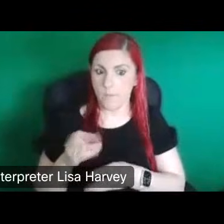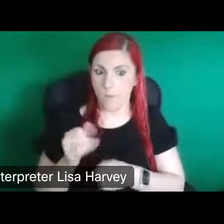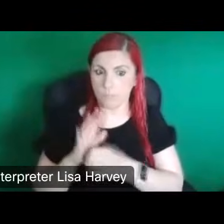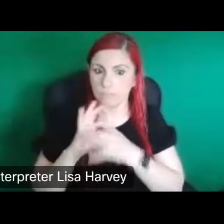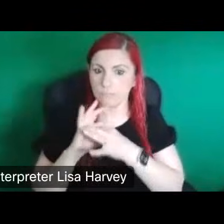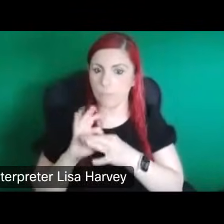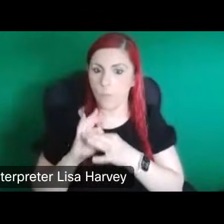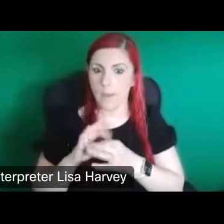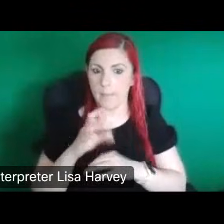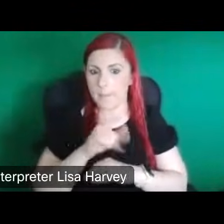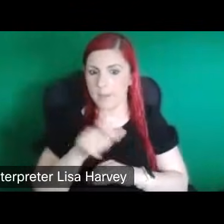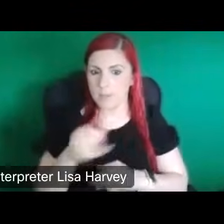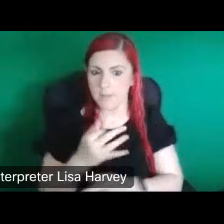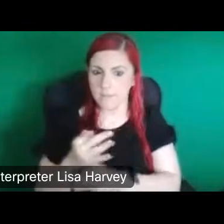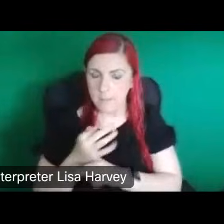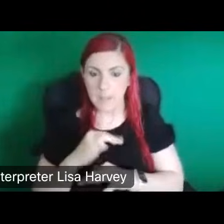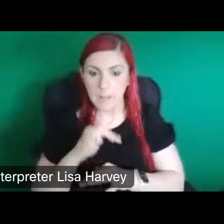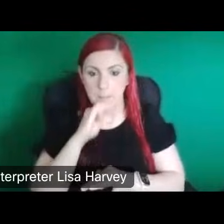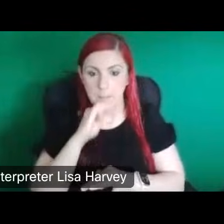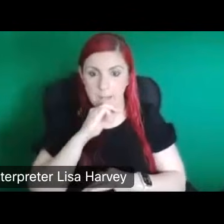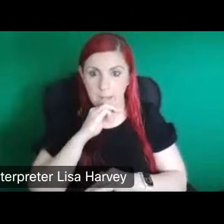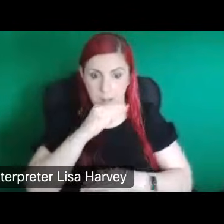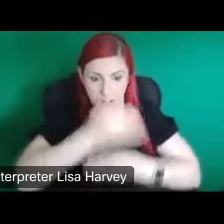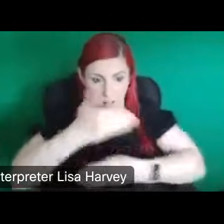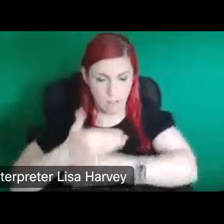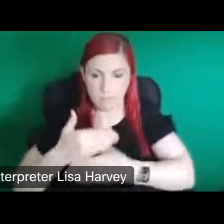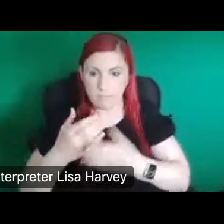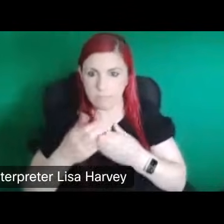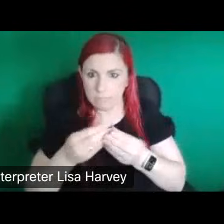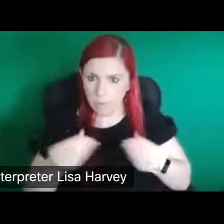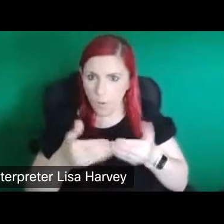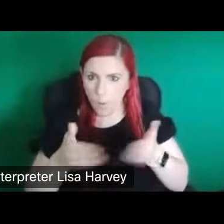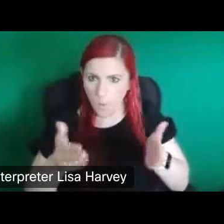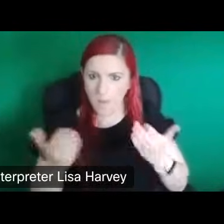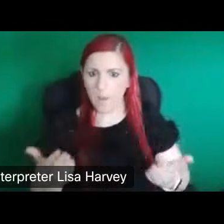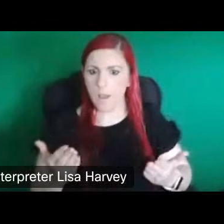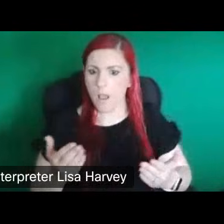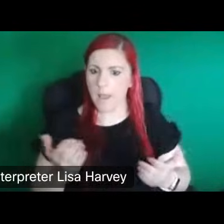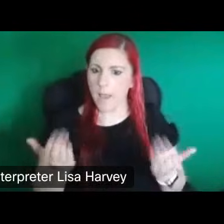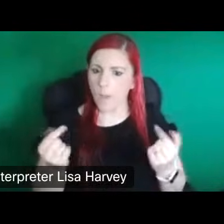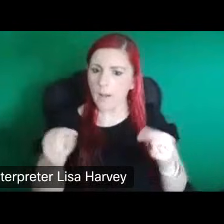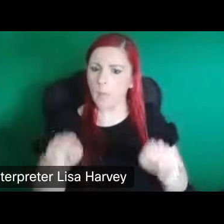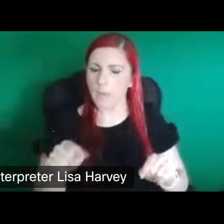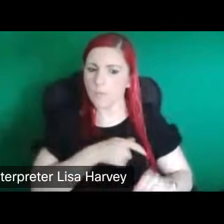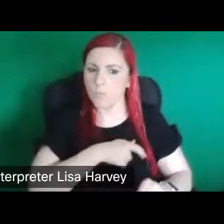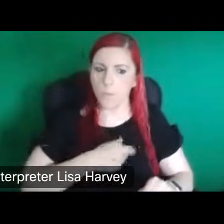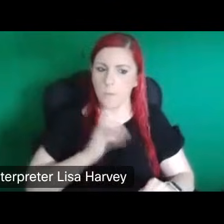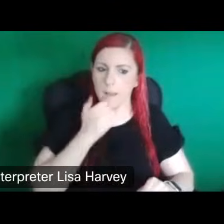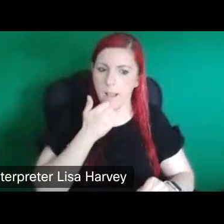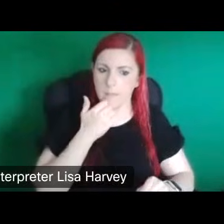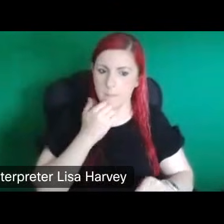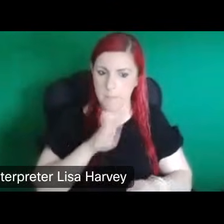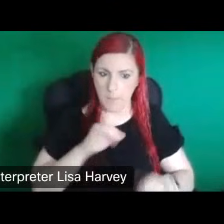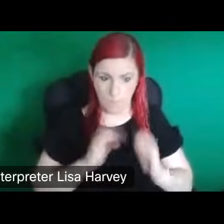The wall of silence now has a door. I absolutely welcome the role because harmed people should not be abandoned to